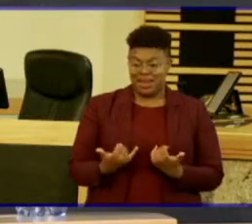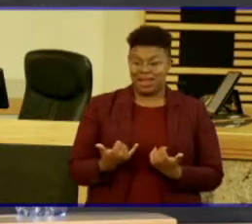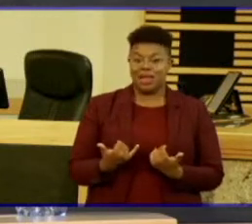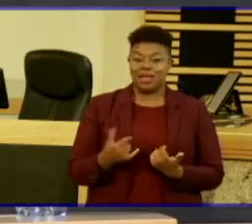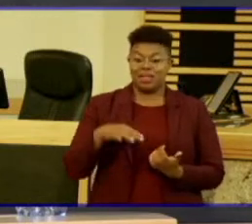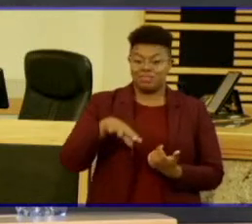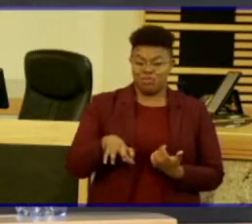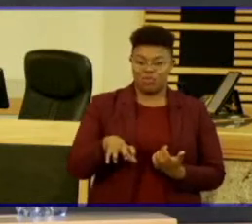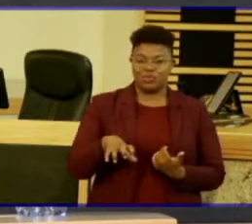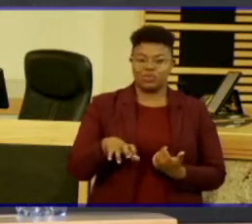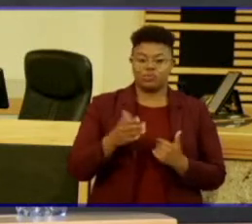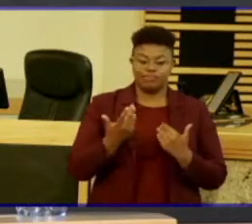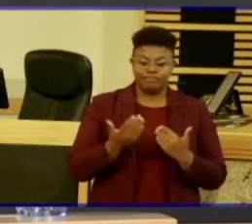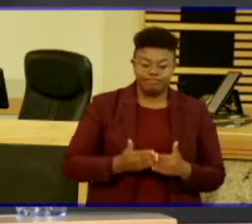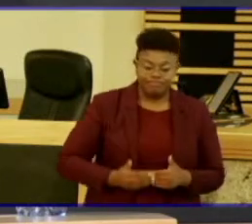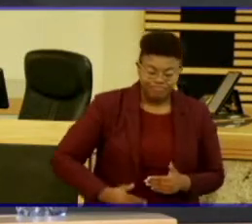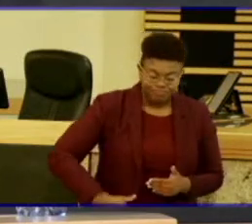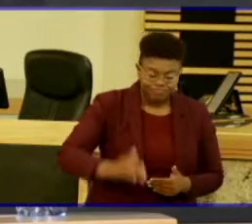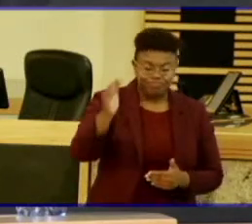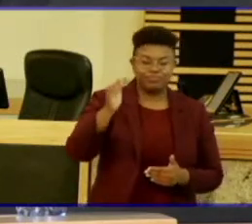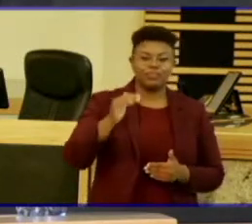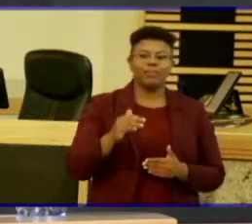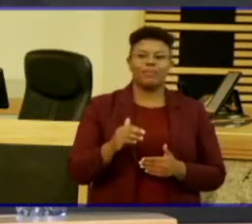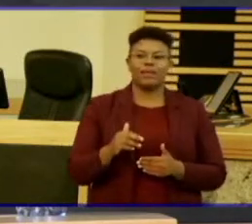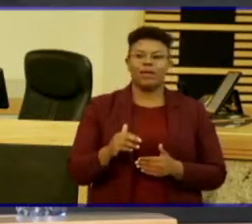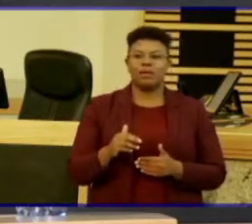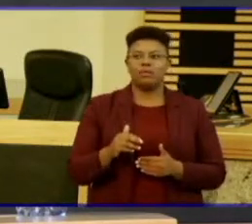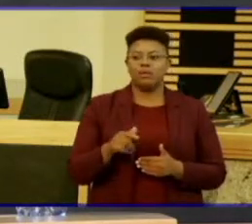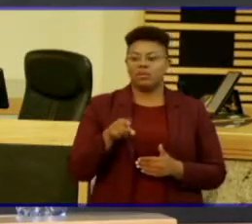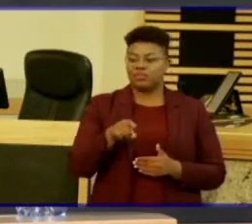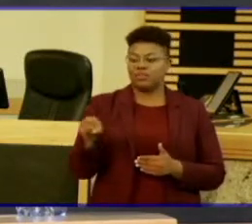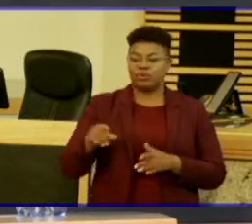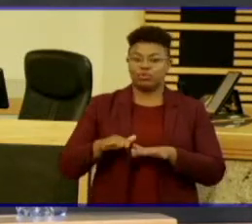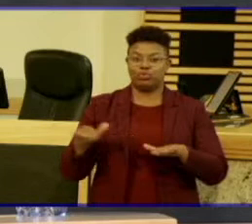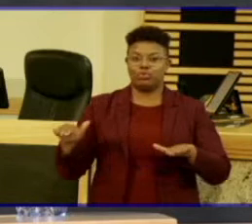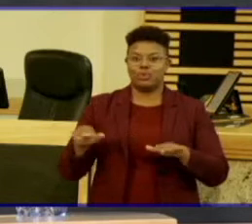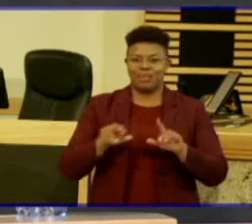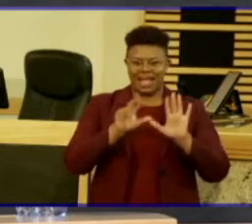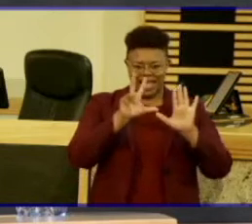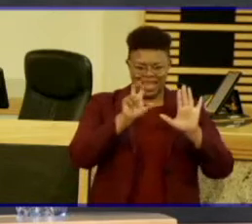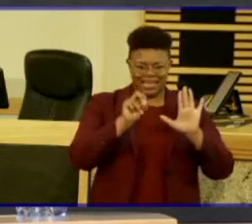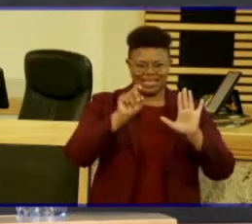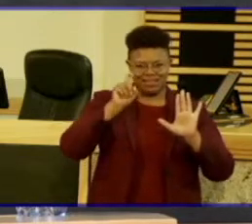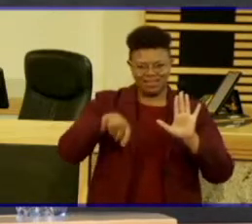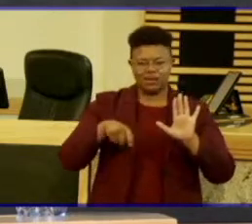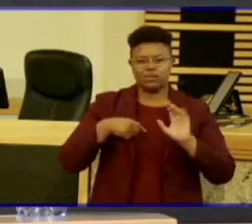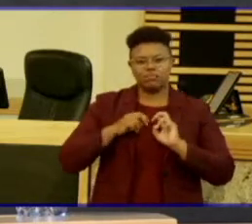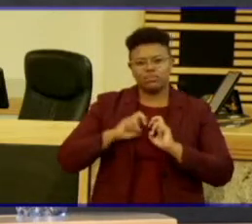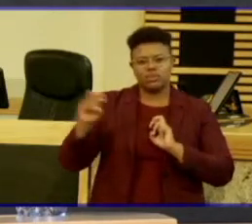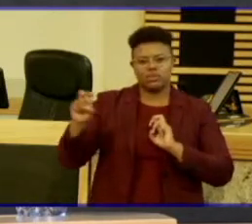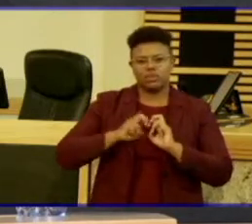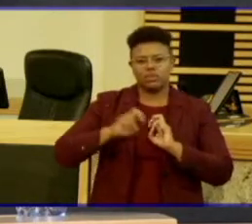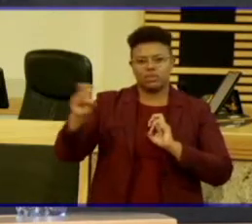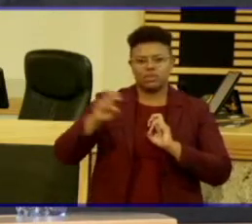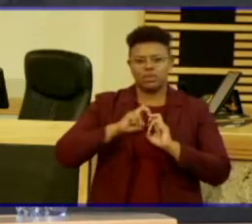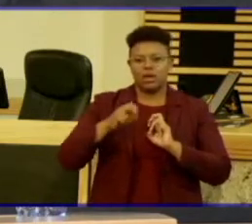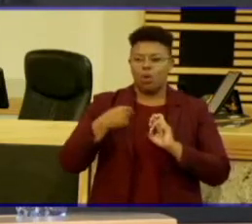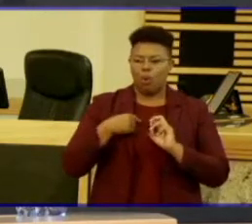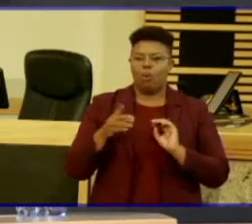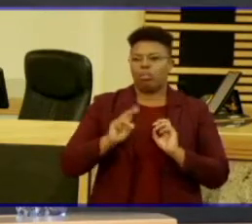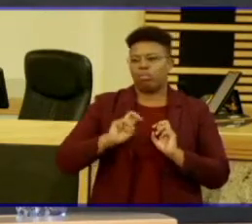apha eprovinsini ubheka phambili. Ukukhula pha kwabantwana bayi 80,000 bese bathutha. Sizawukwazi ukuthutha abantwana